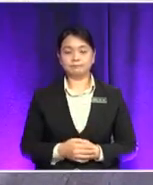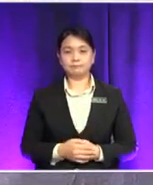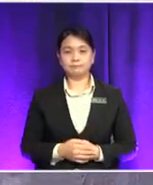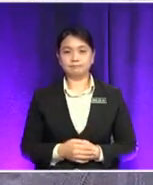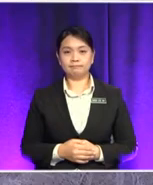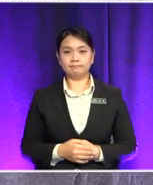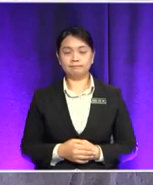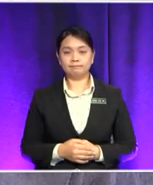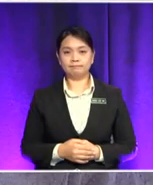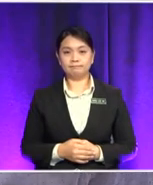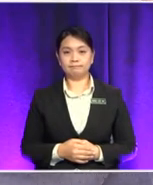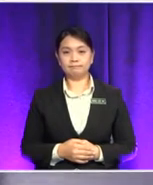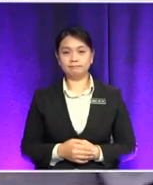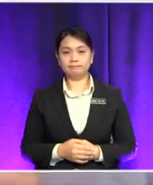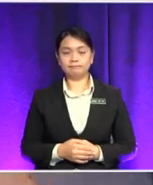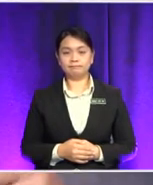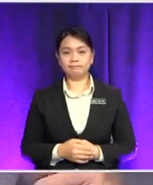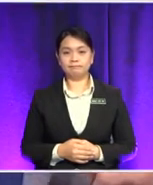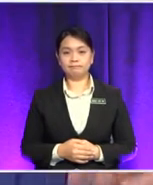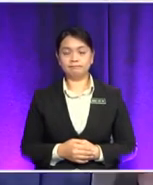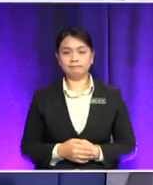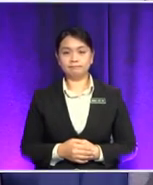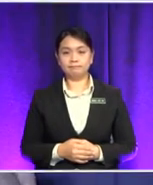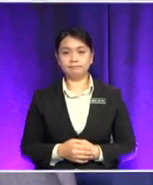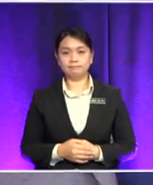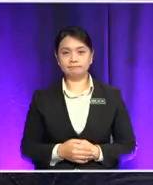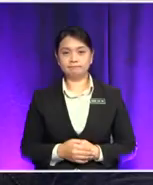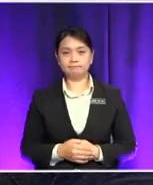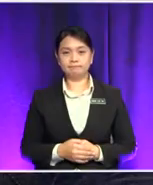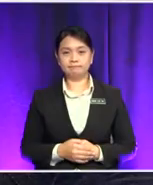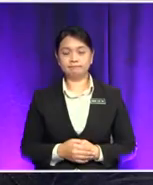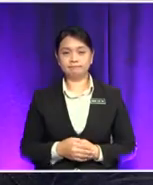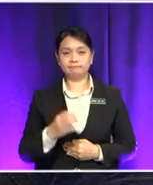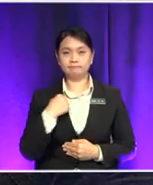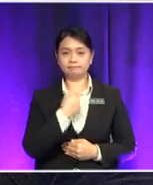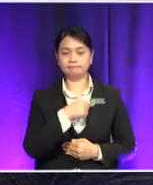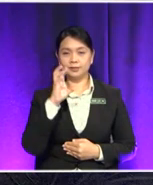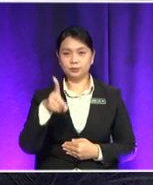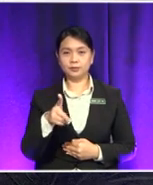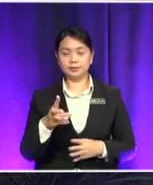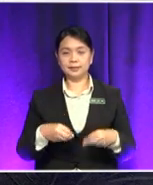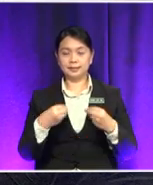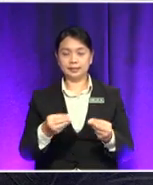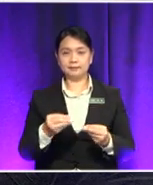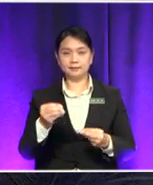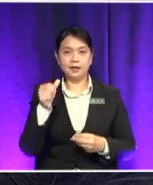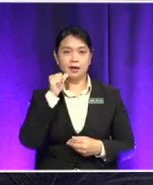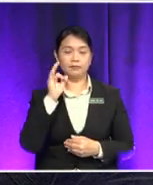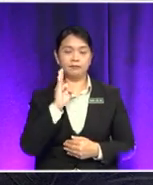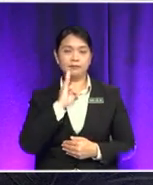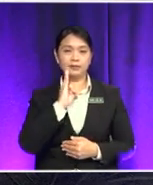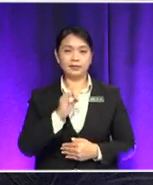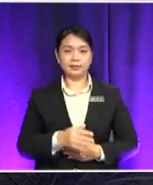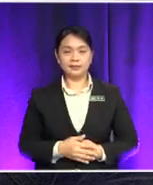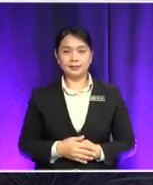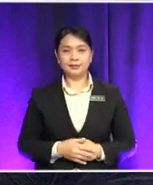is writing in the first paragraph. Okay. Ah, good job. The objective. We should give Alpha some reward. Maybe